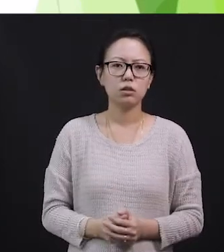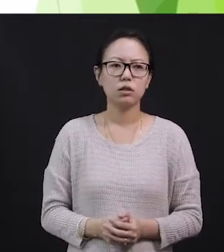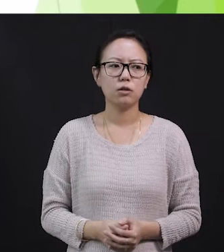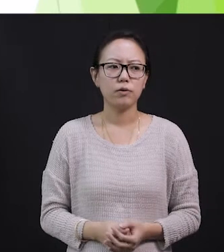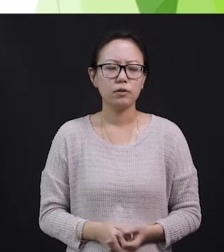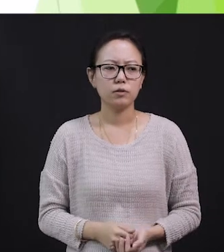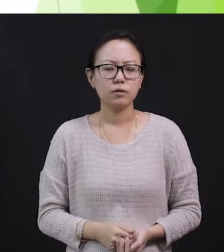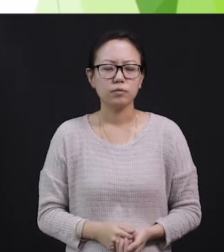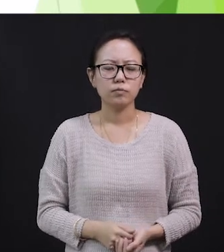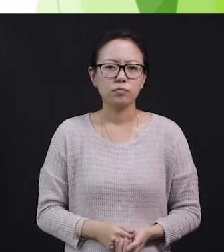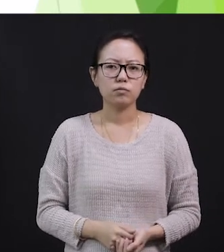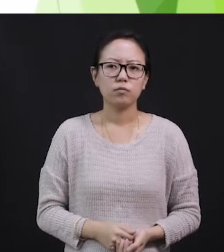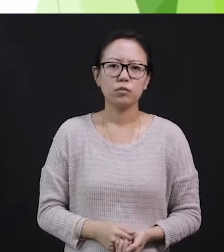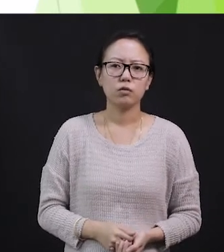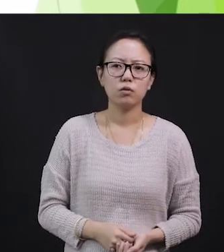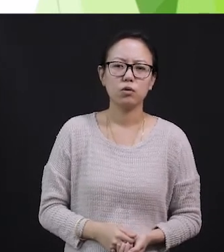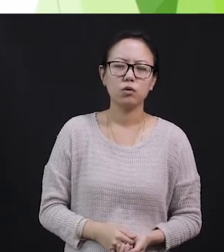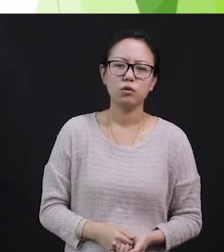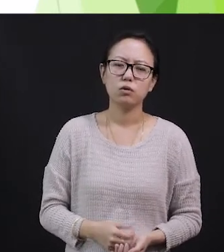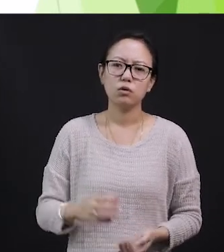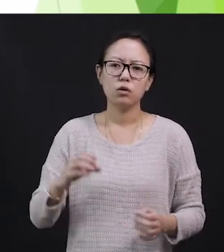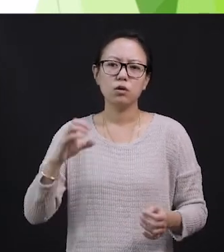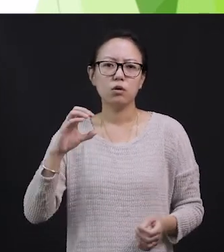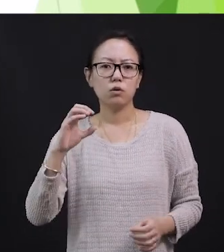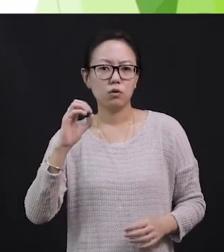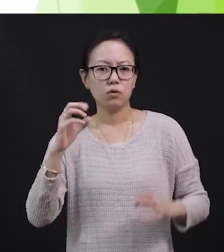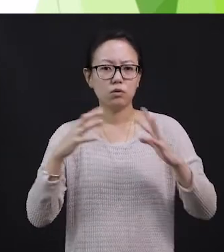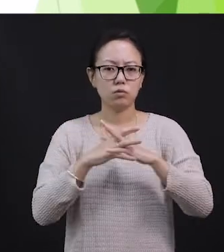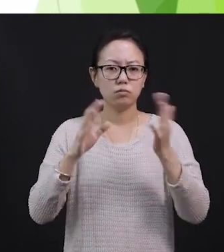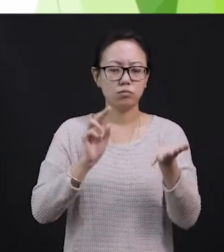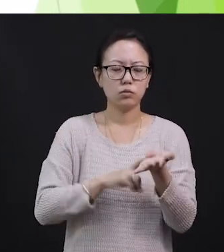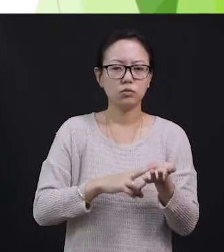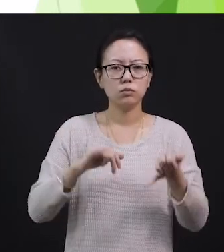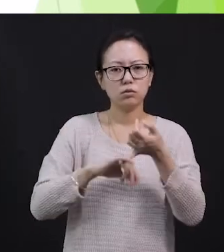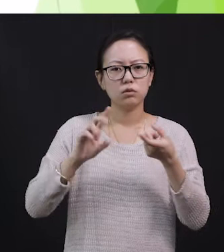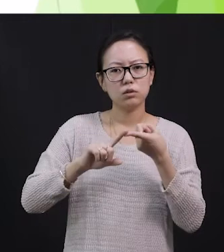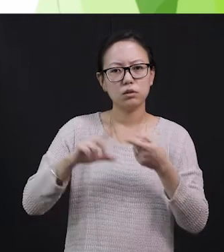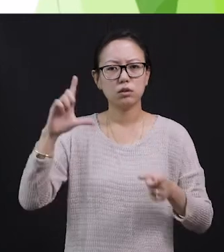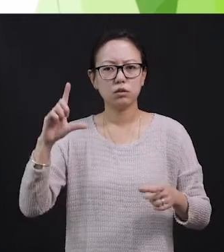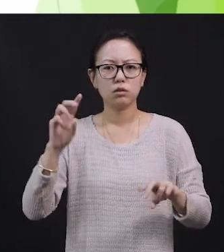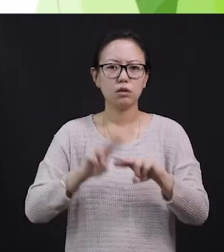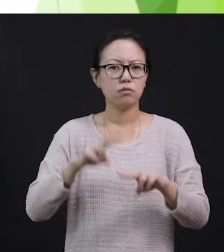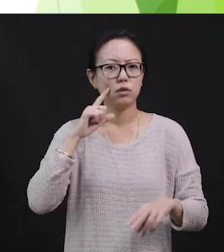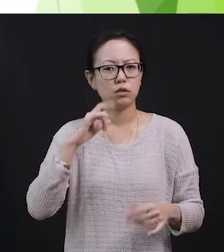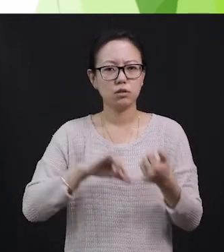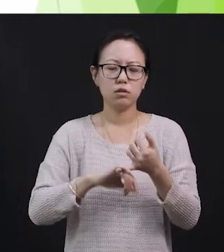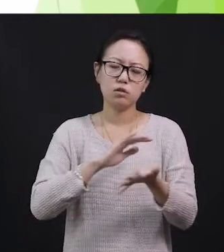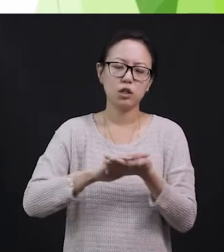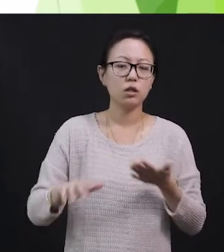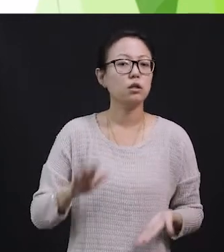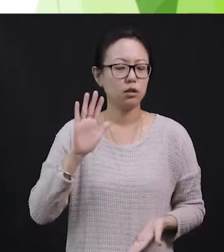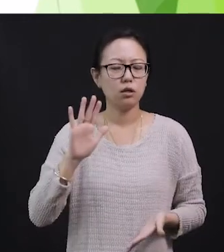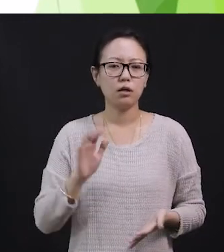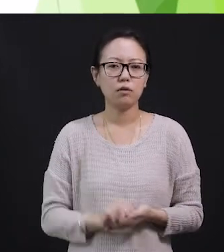No, they had their own reason and own selfish reasons for us to be educated in their language.